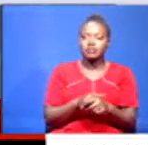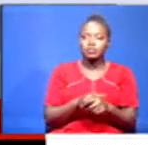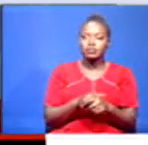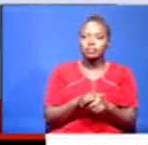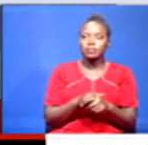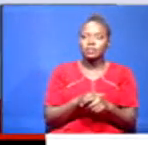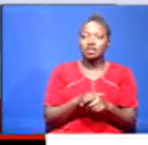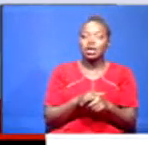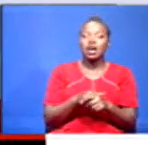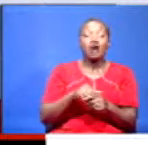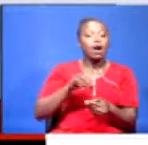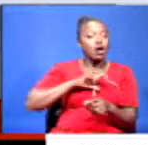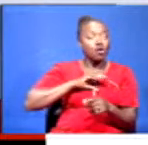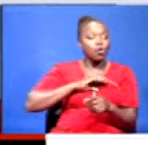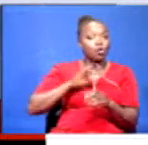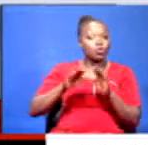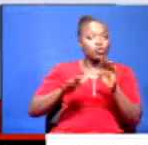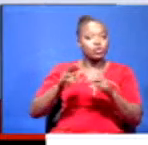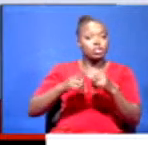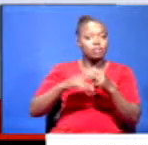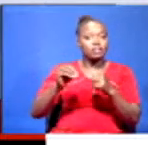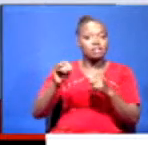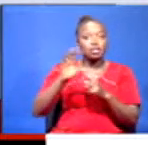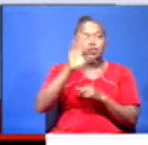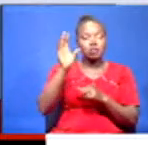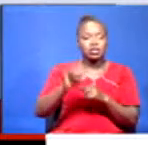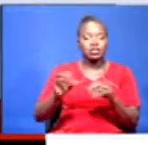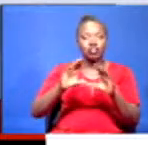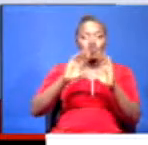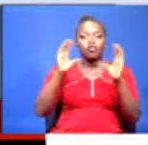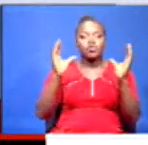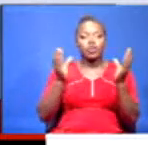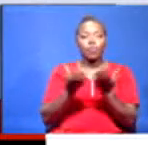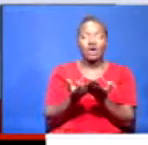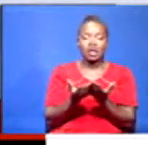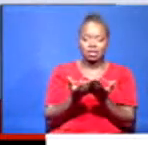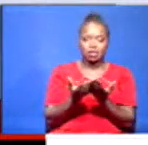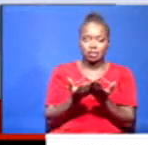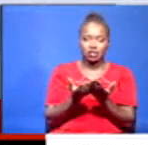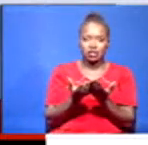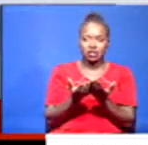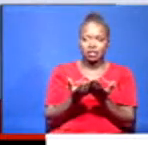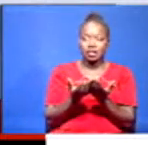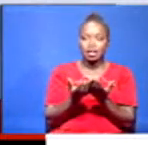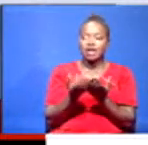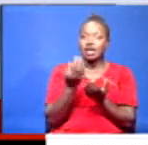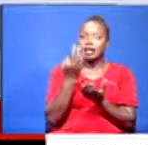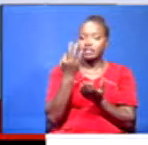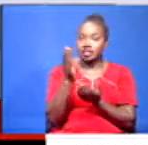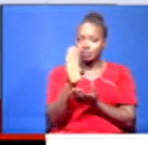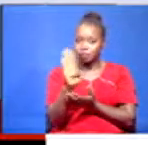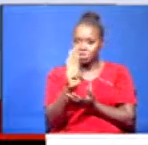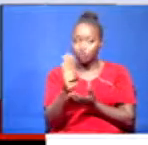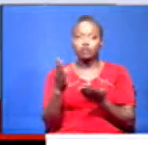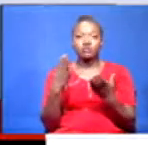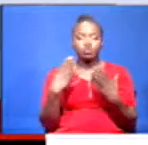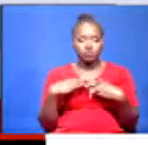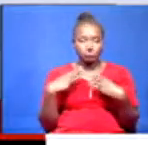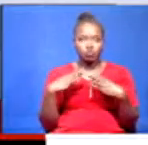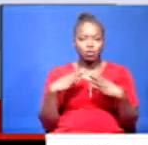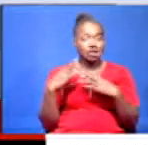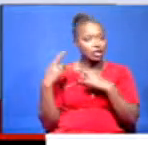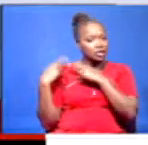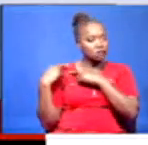Our oceans cover 70% of the global surface, and 3 billion people depend